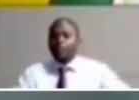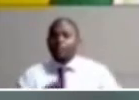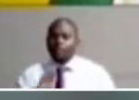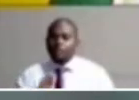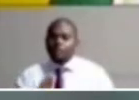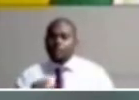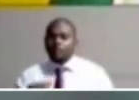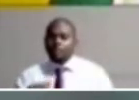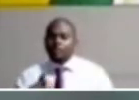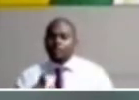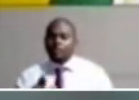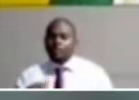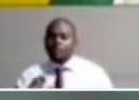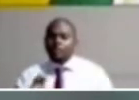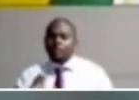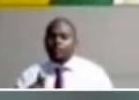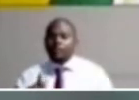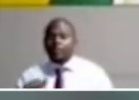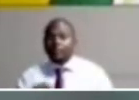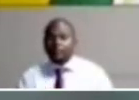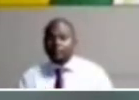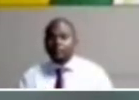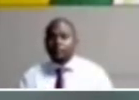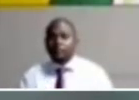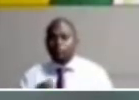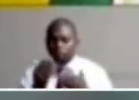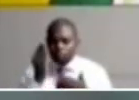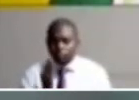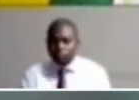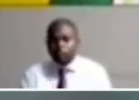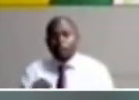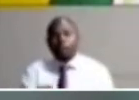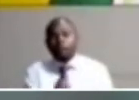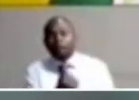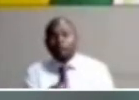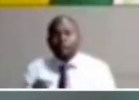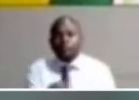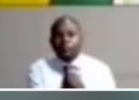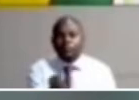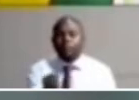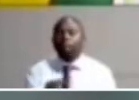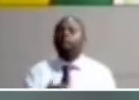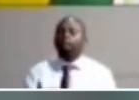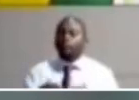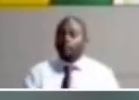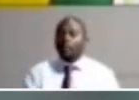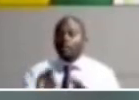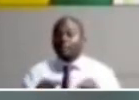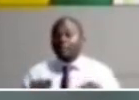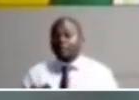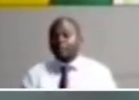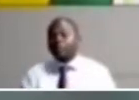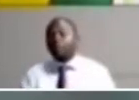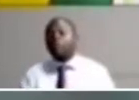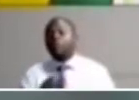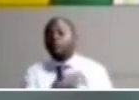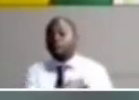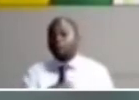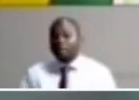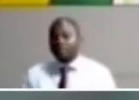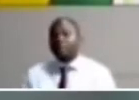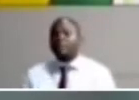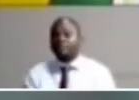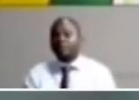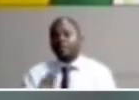that they avoid this day-to-day movement. The families of the soldiers and the policemen should also